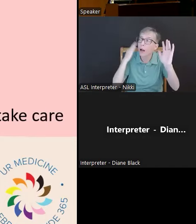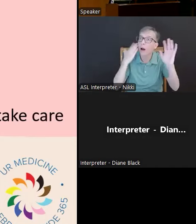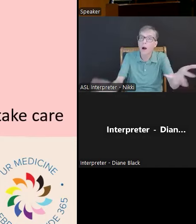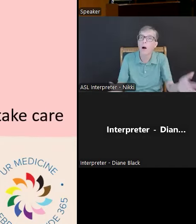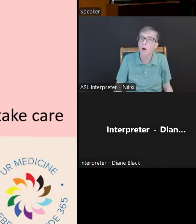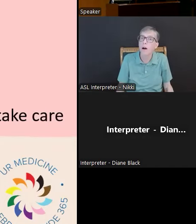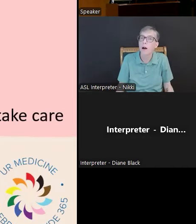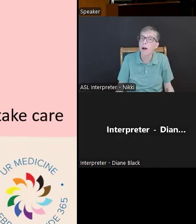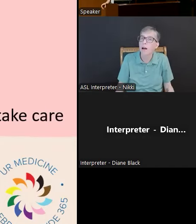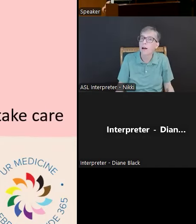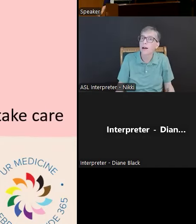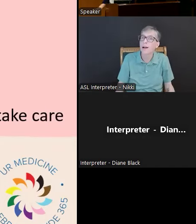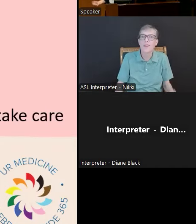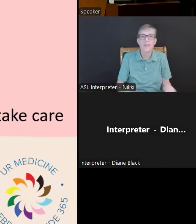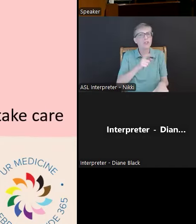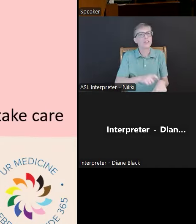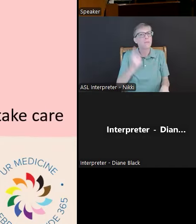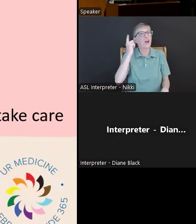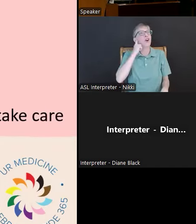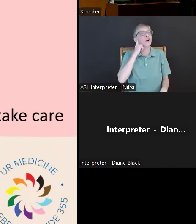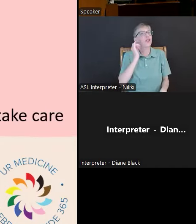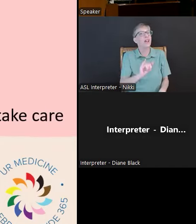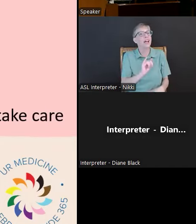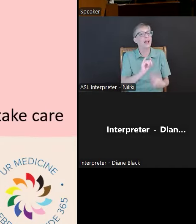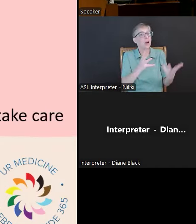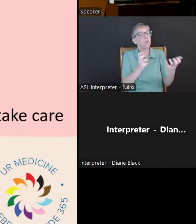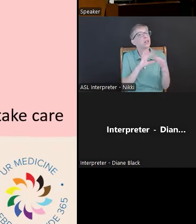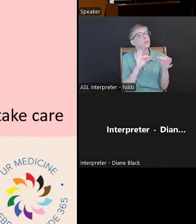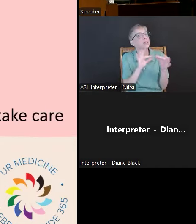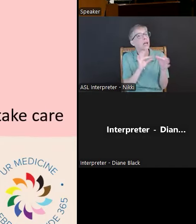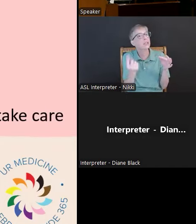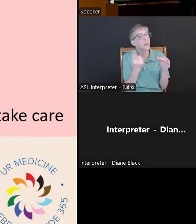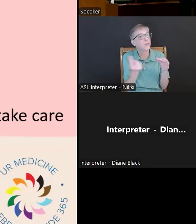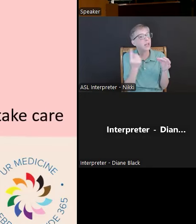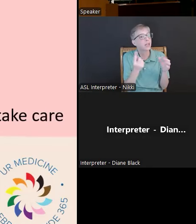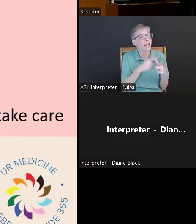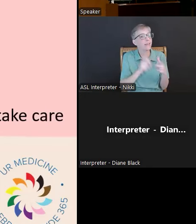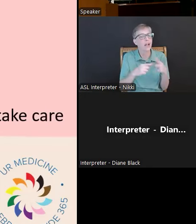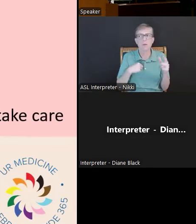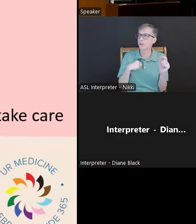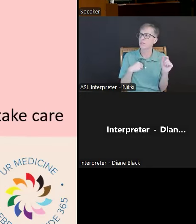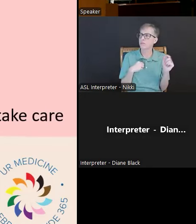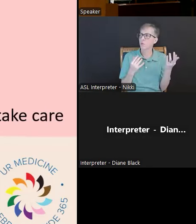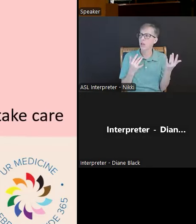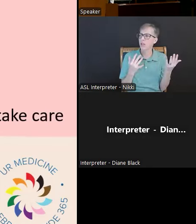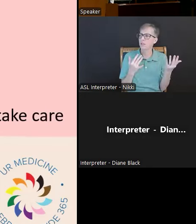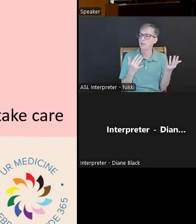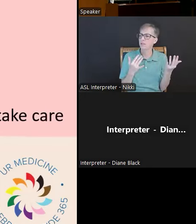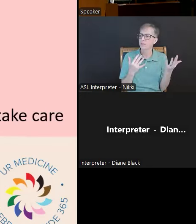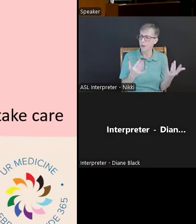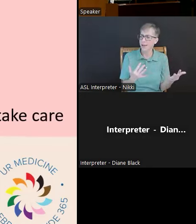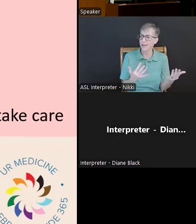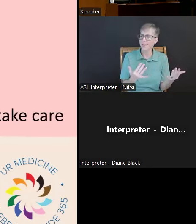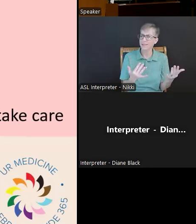at first, the first time I heard it, it was just like, I wanted to say something. And then I bit my tongue and I wrote it out. And then I realized, like, wait a